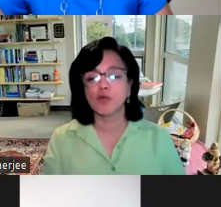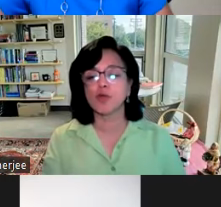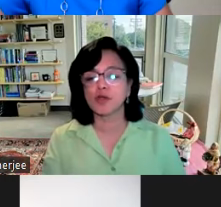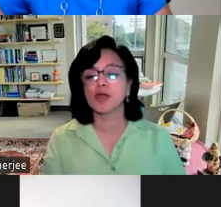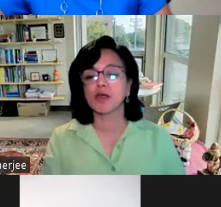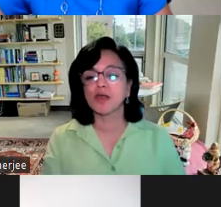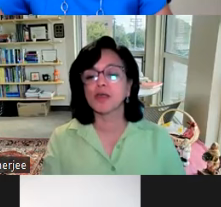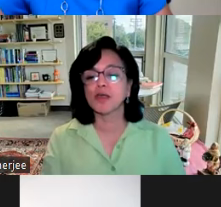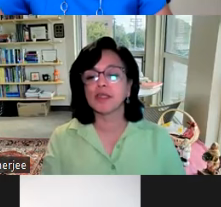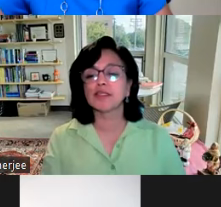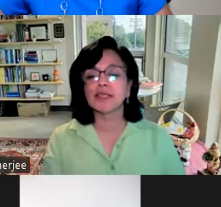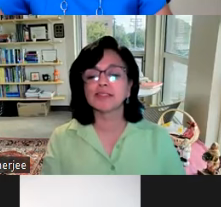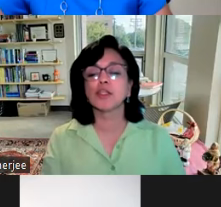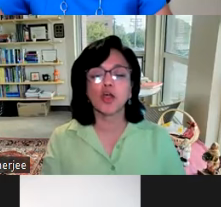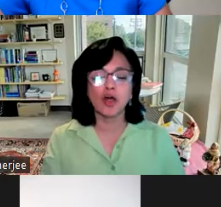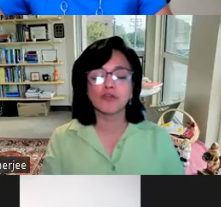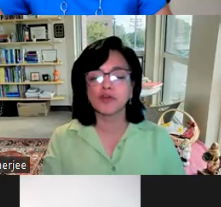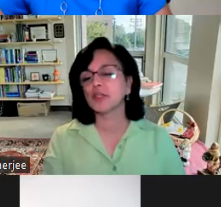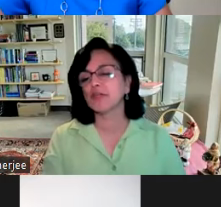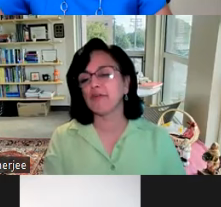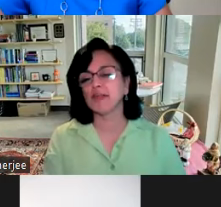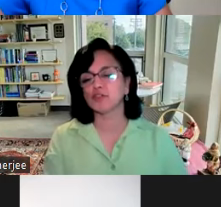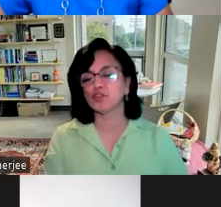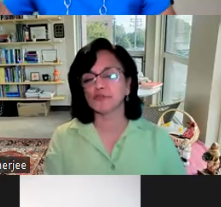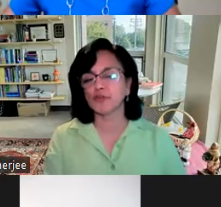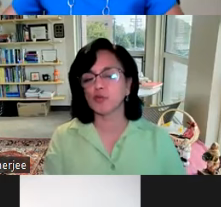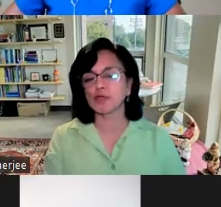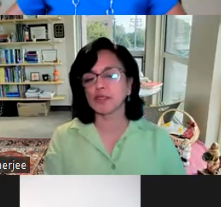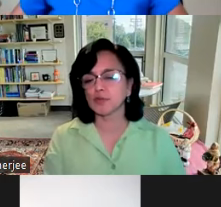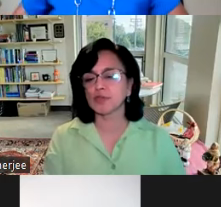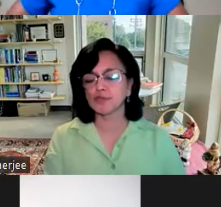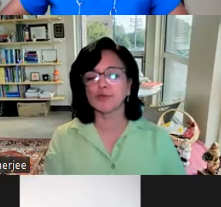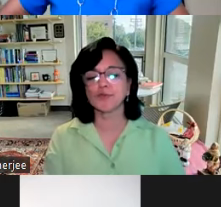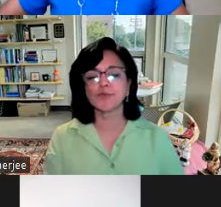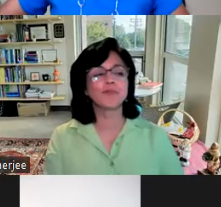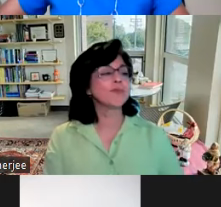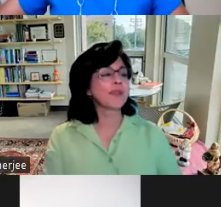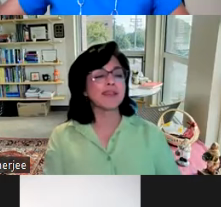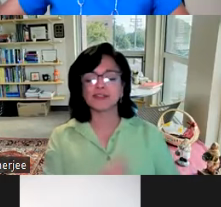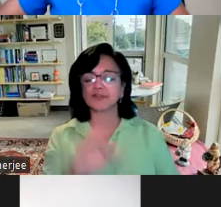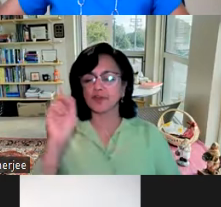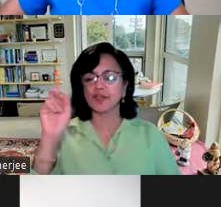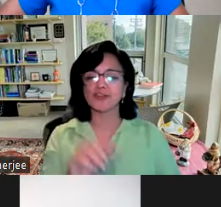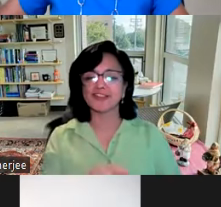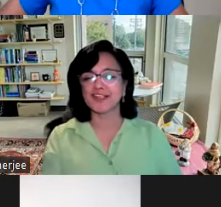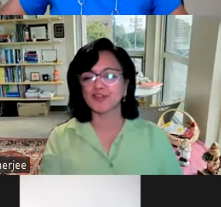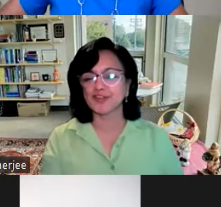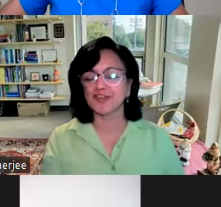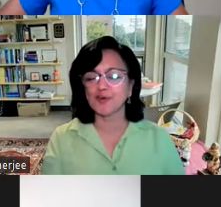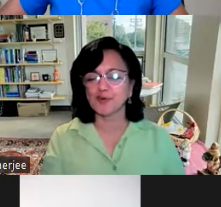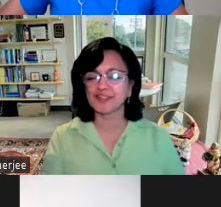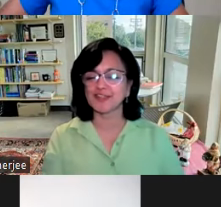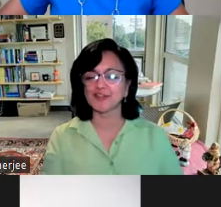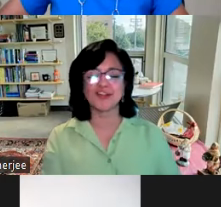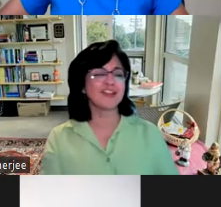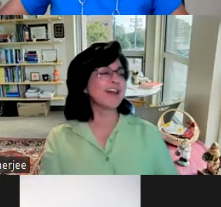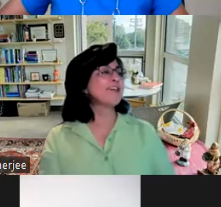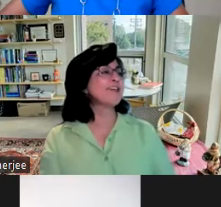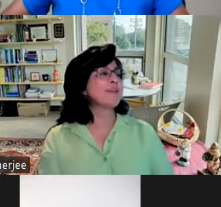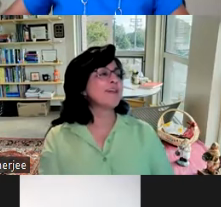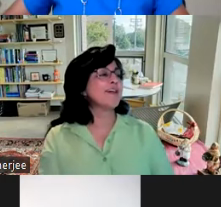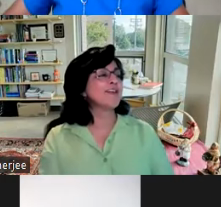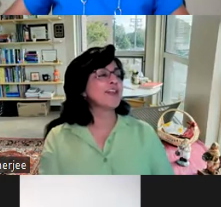your work. It has a lot of good advantages for the work that we do. And that's for another session, a whole session on